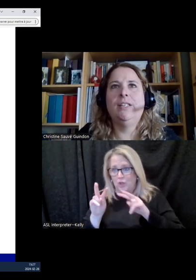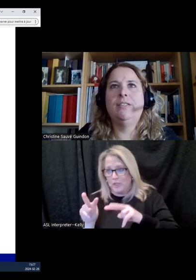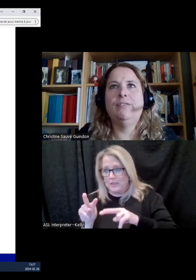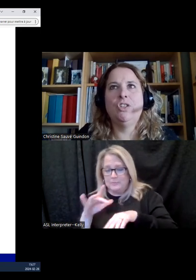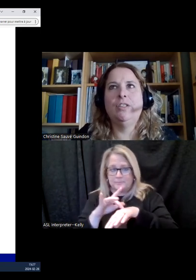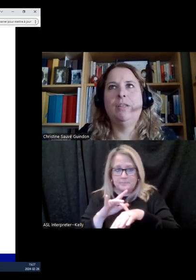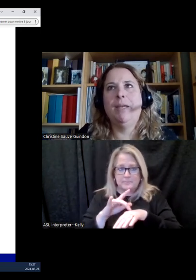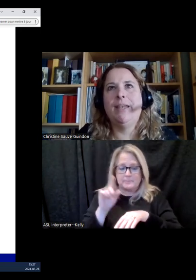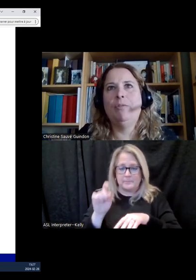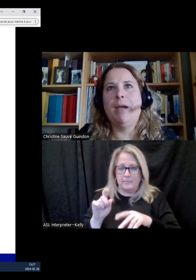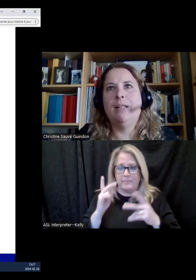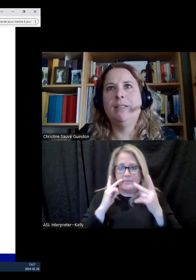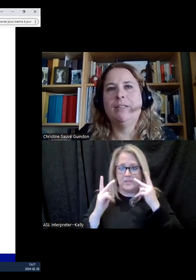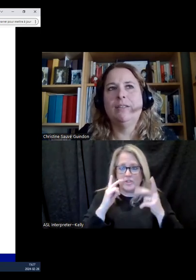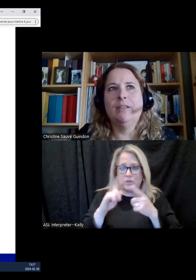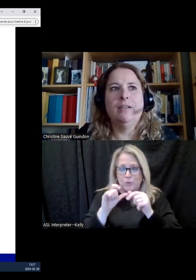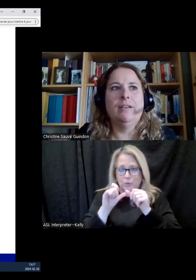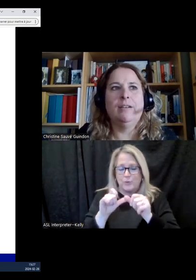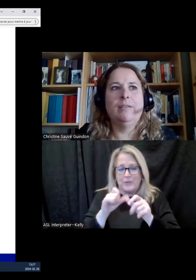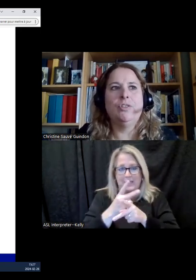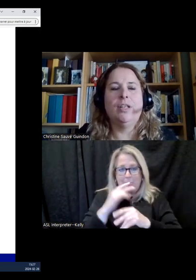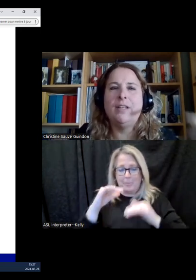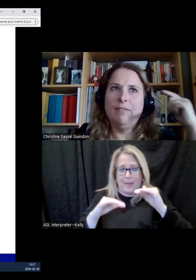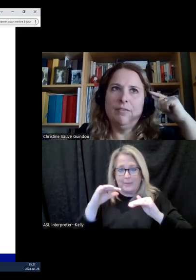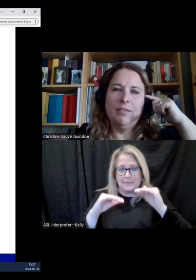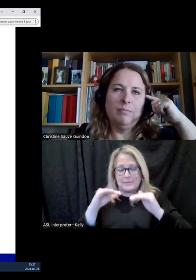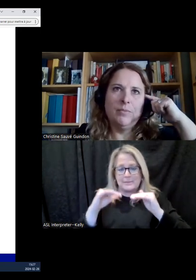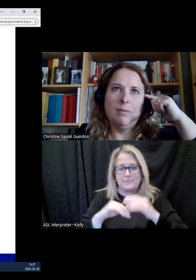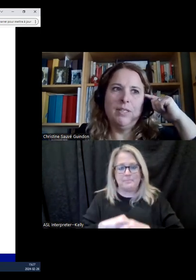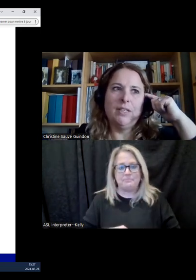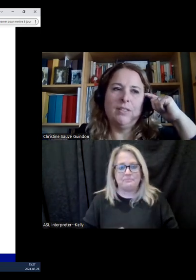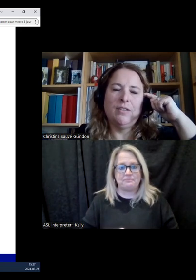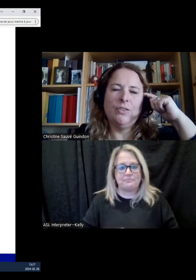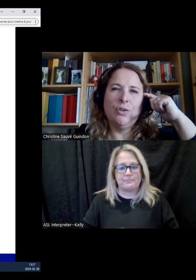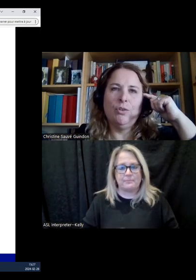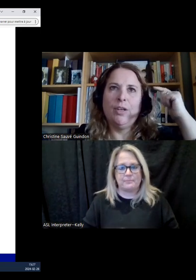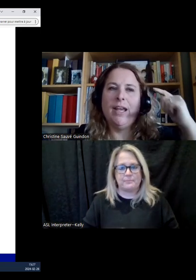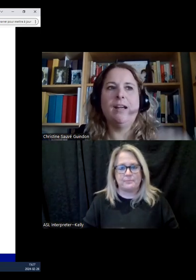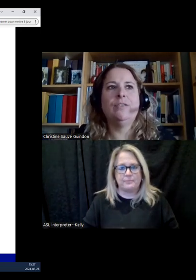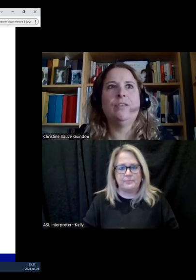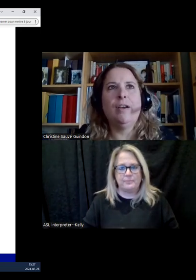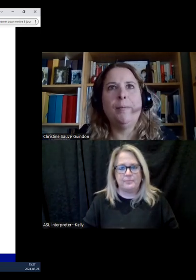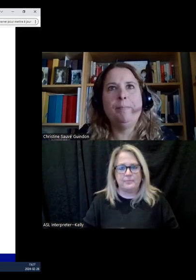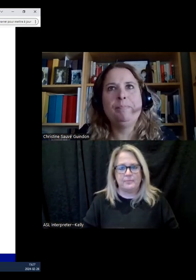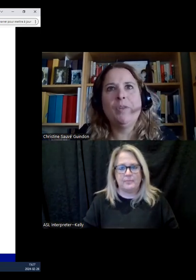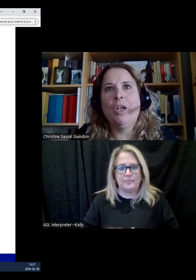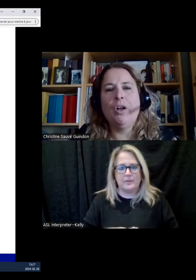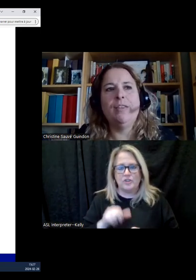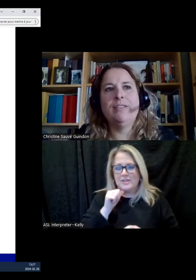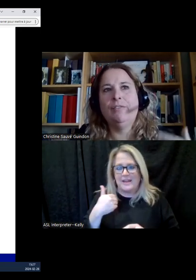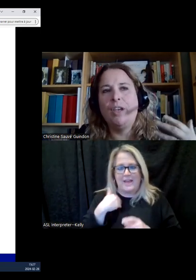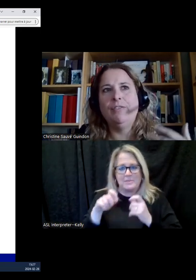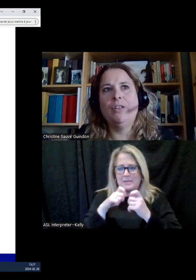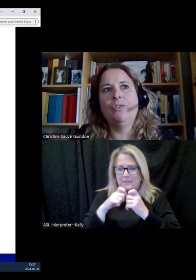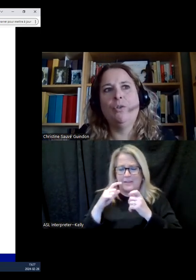She needs vision to maintain her balance. She doesn't have semicircular canals, and all